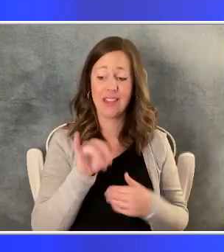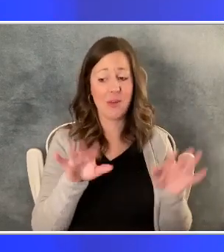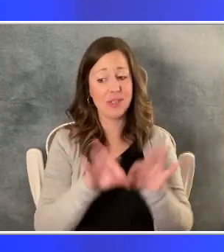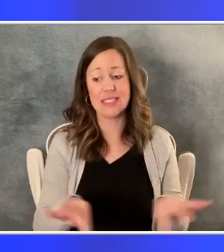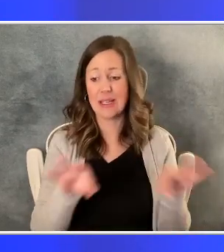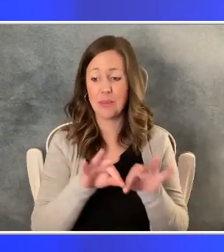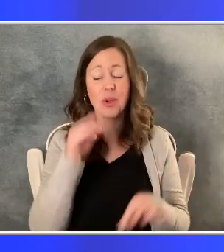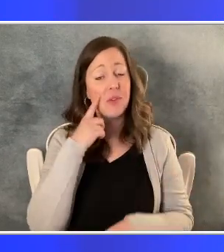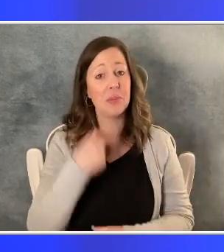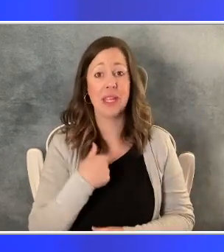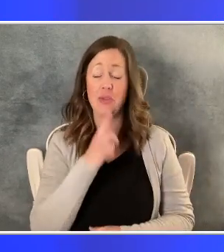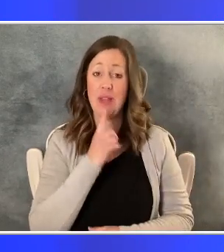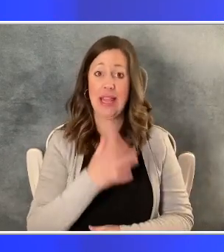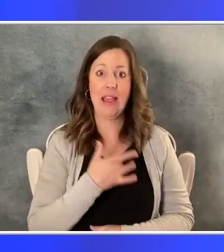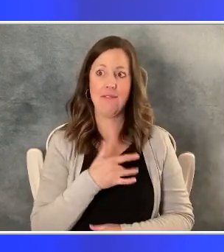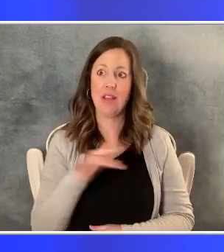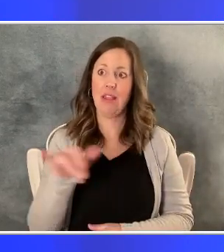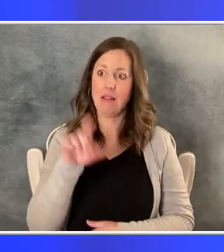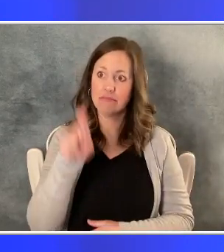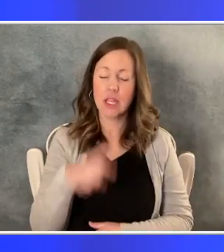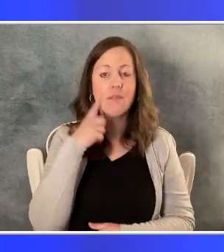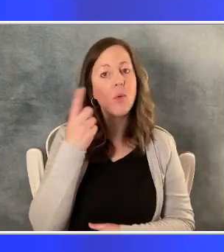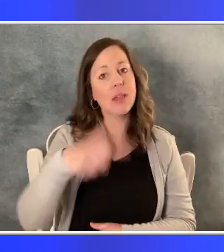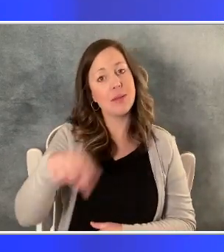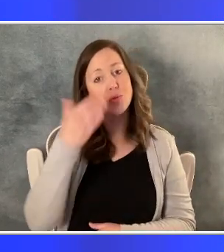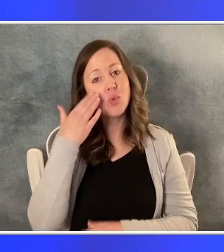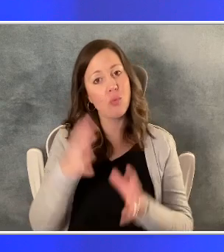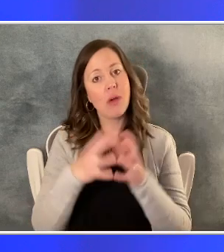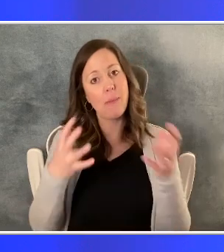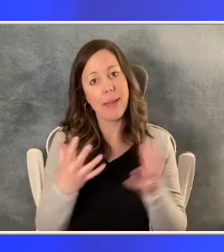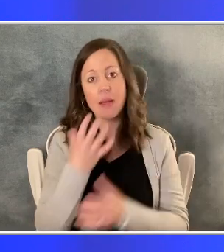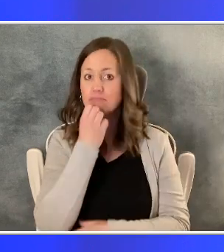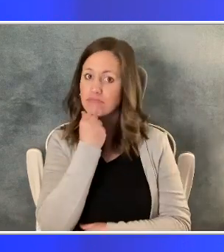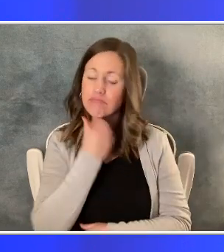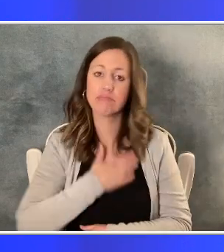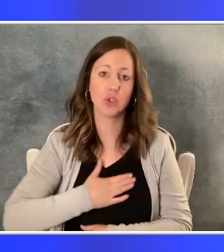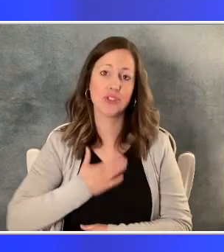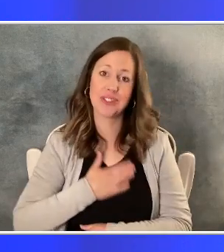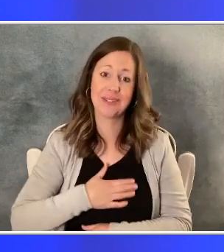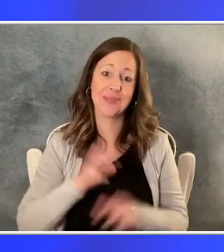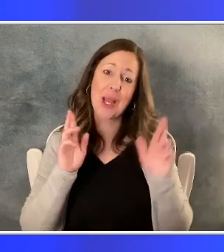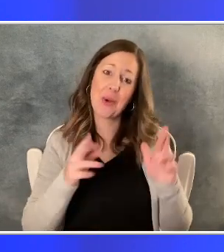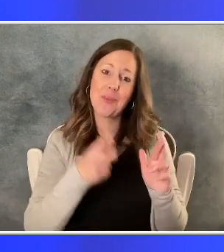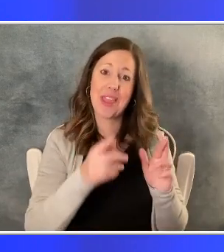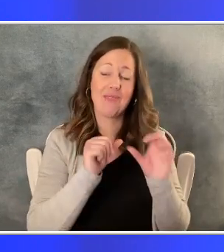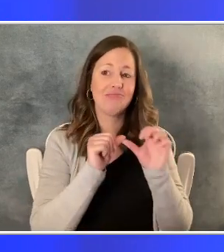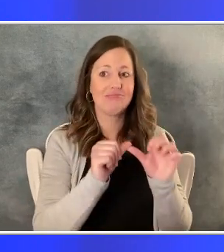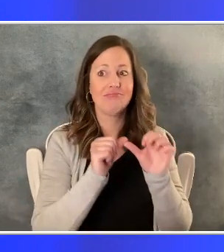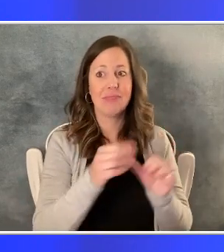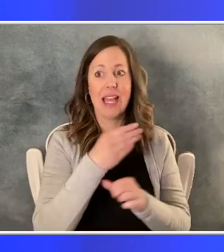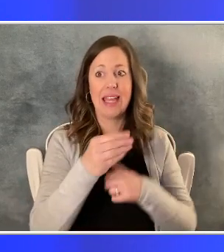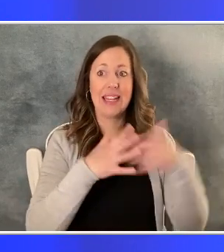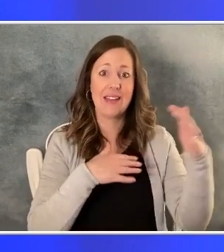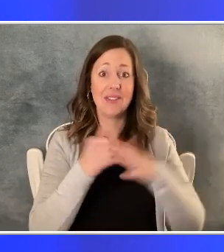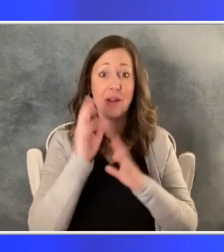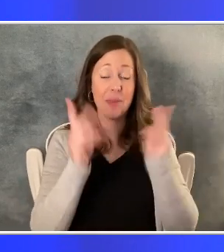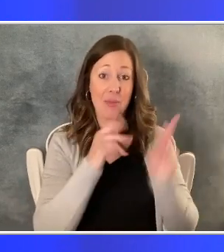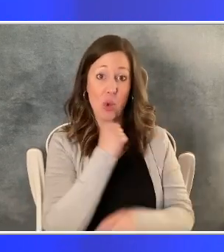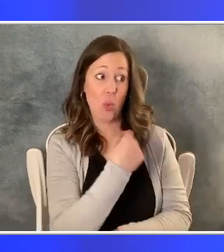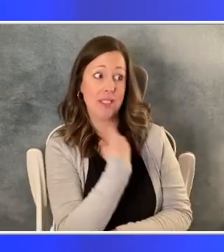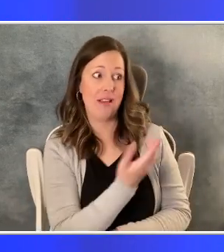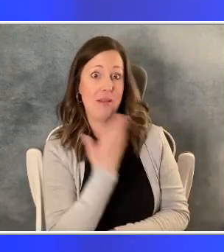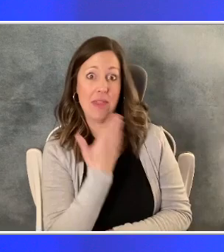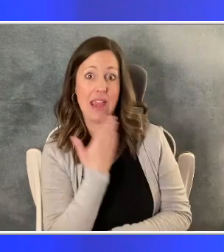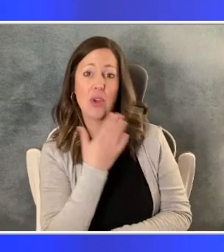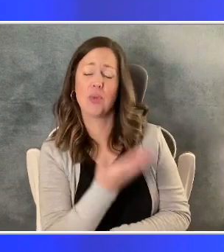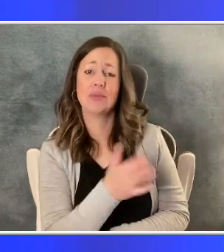just felt like it was necessary for them to know how much I appreciated them, and that I hope they never stop, and that even if people don't tell them thank you, that they need to know how